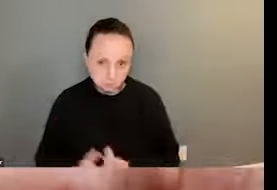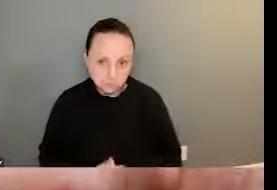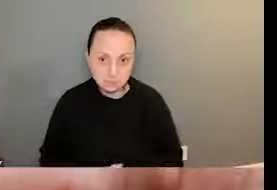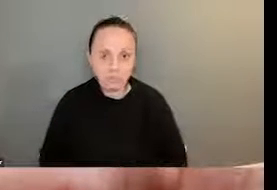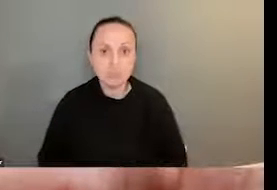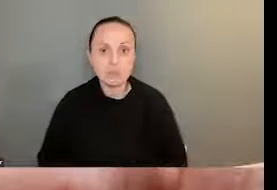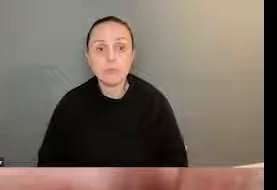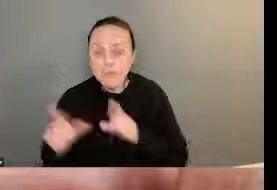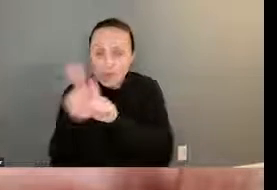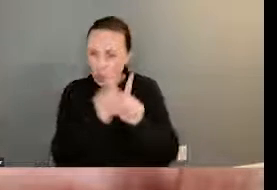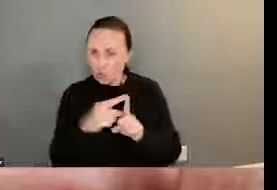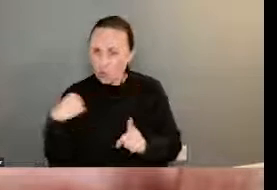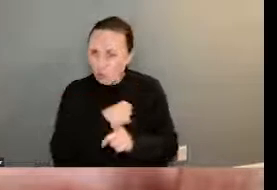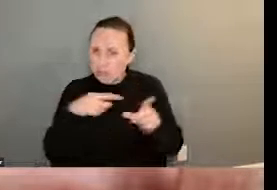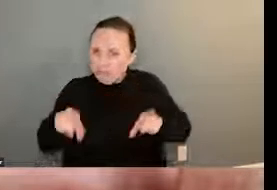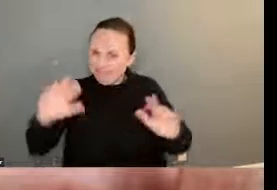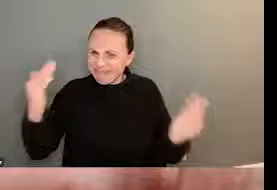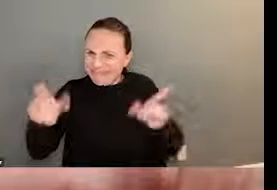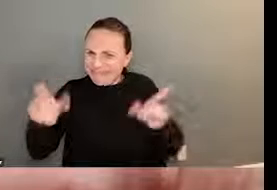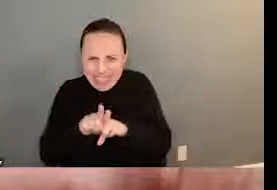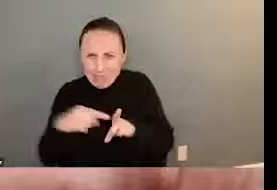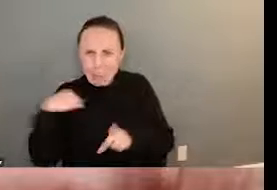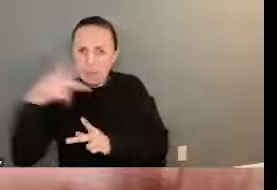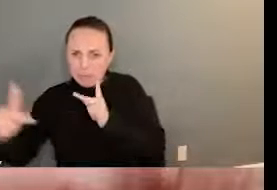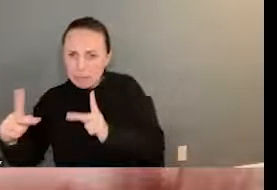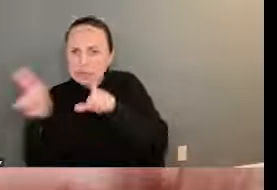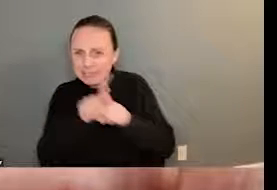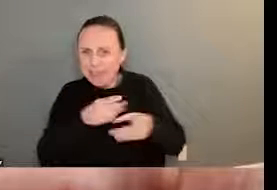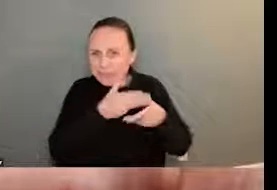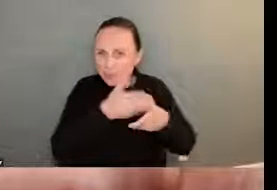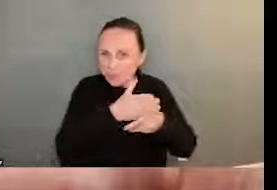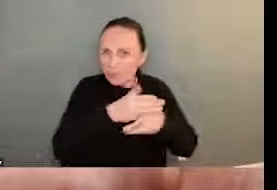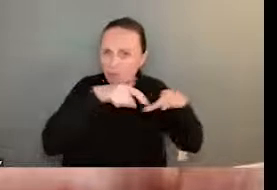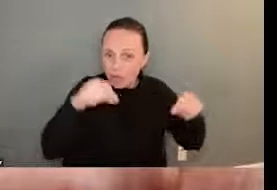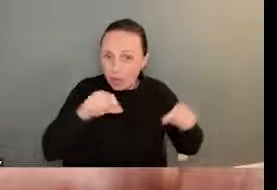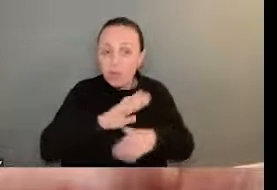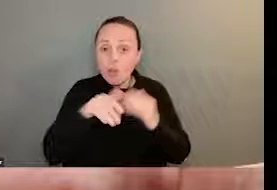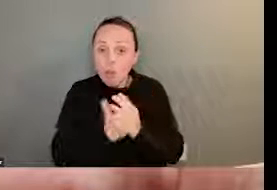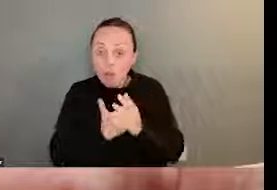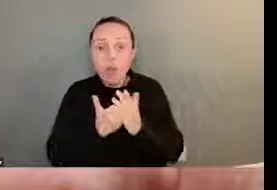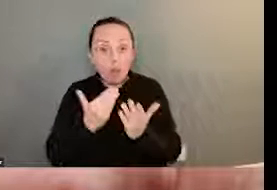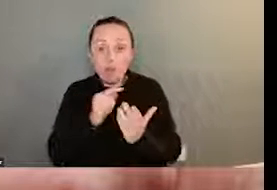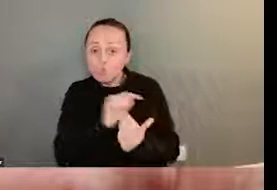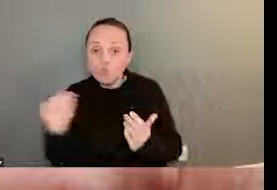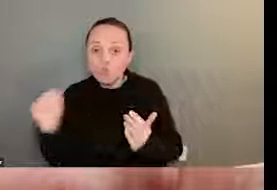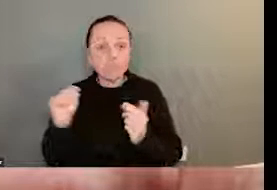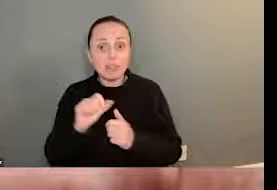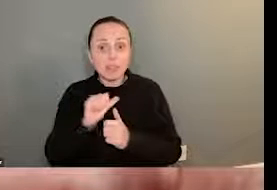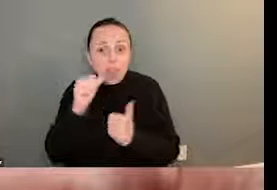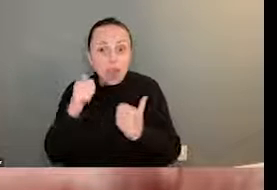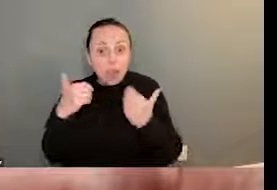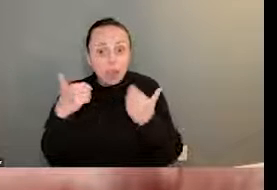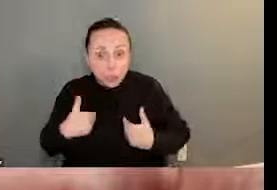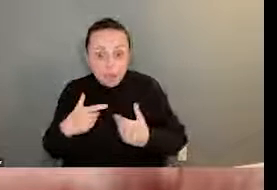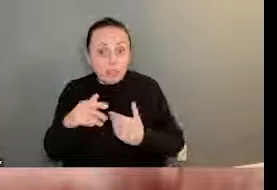We too are blocks in this ecosystem. And all of the organisms together as our collective non-human kin